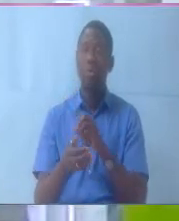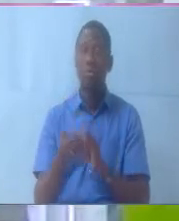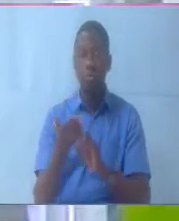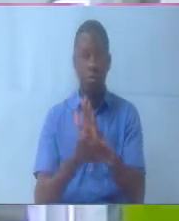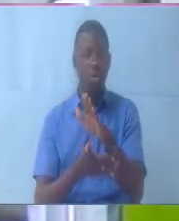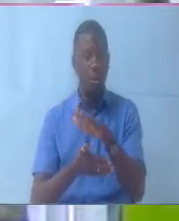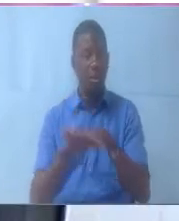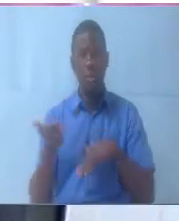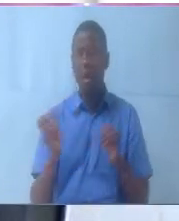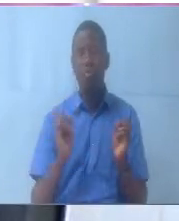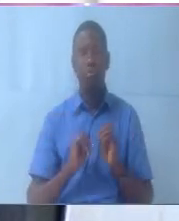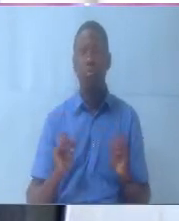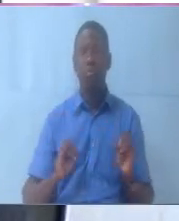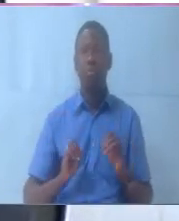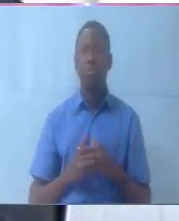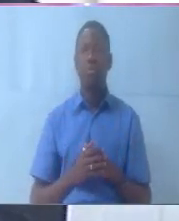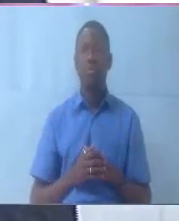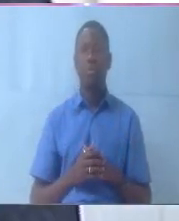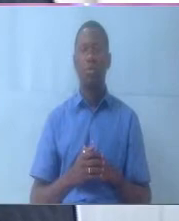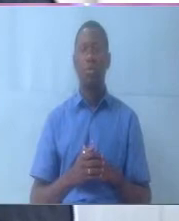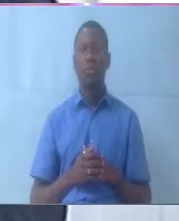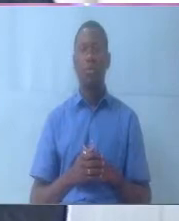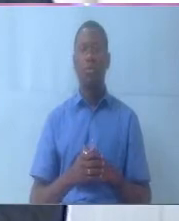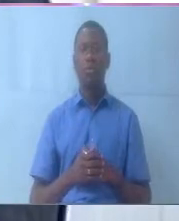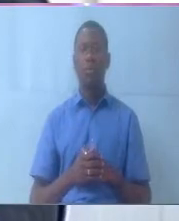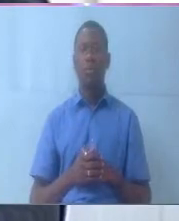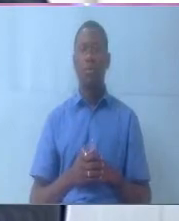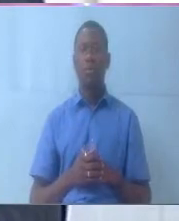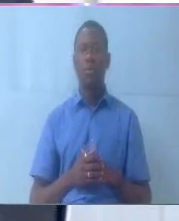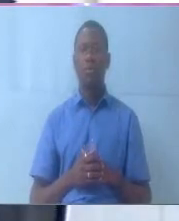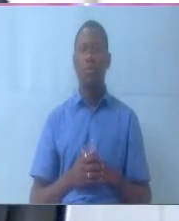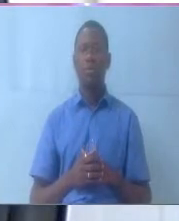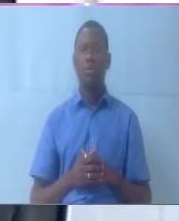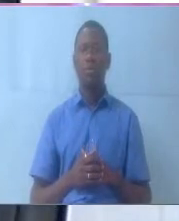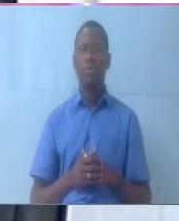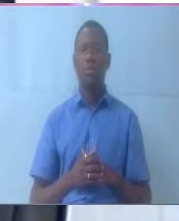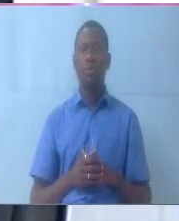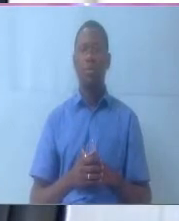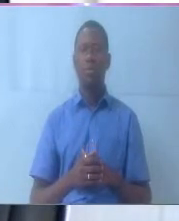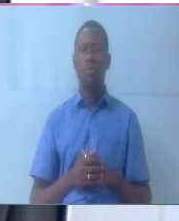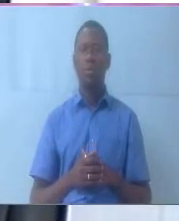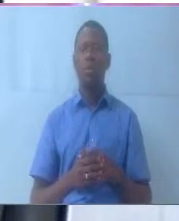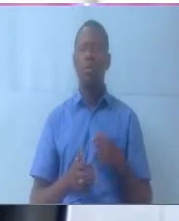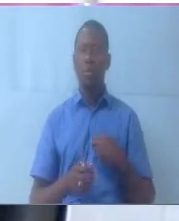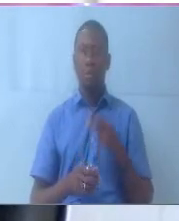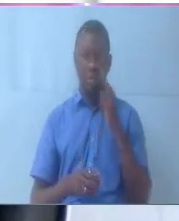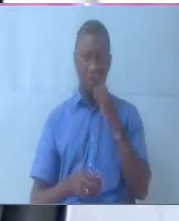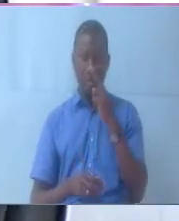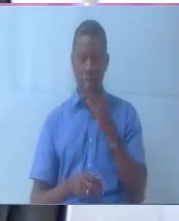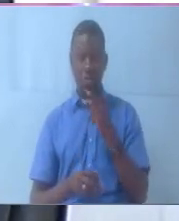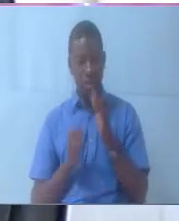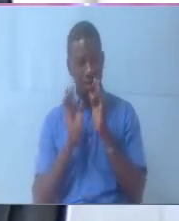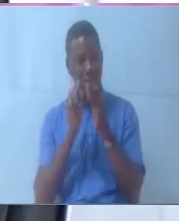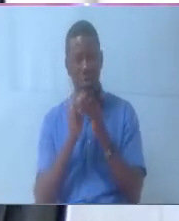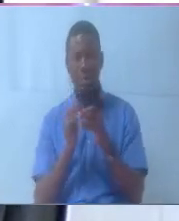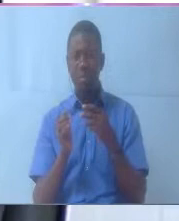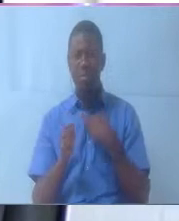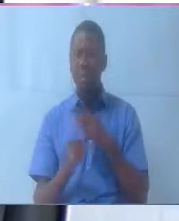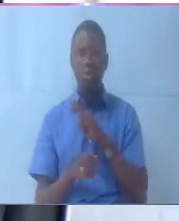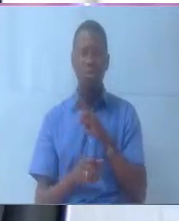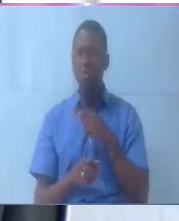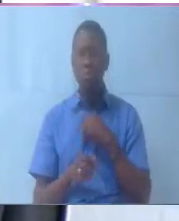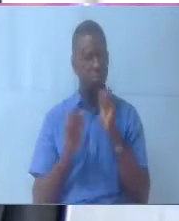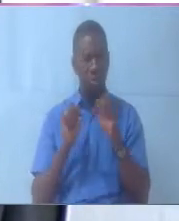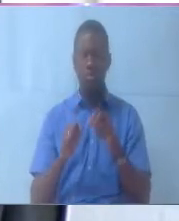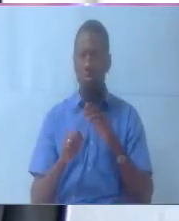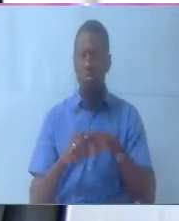please. So I was trying to tell them that the Constitution, I have immunity from this arrest. nga foyen mba